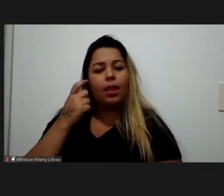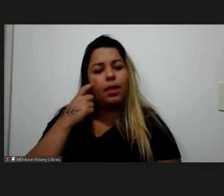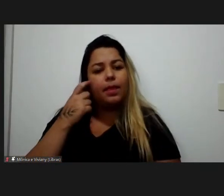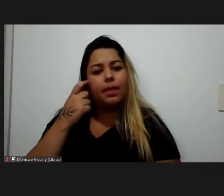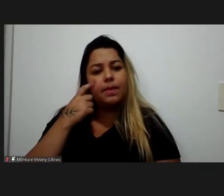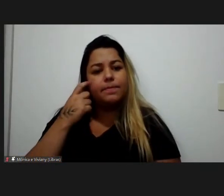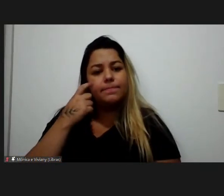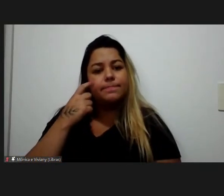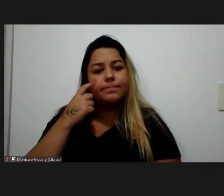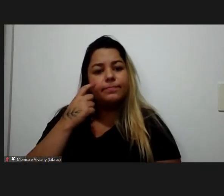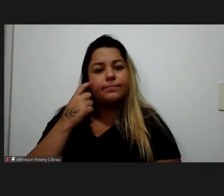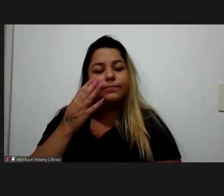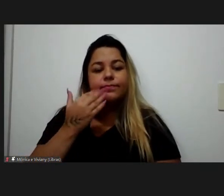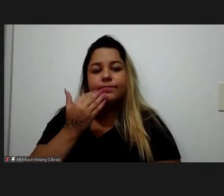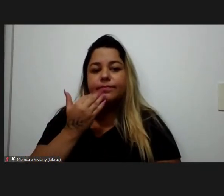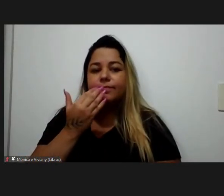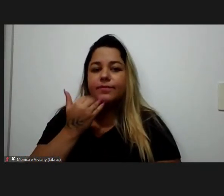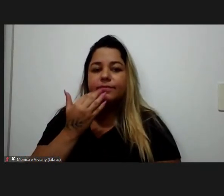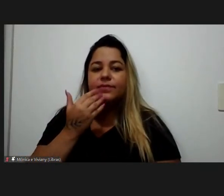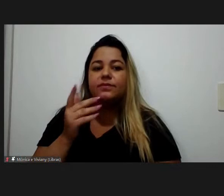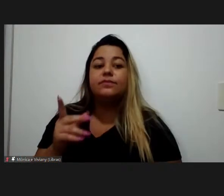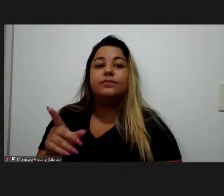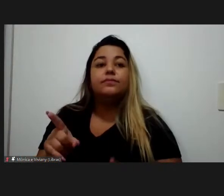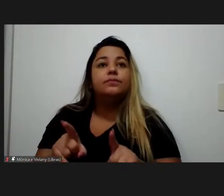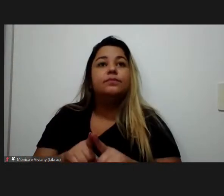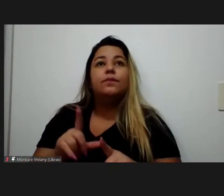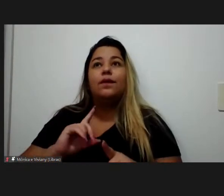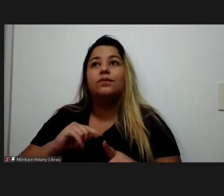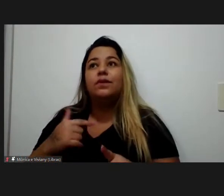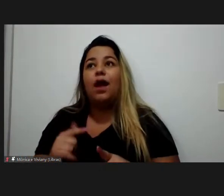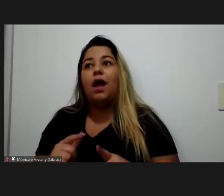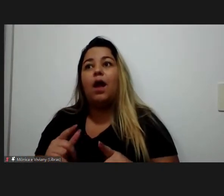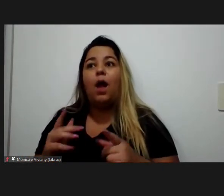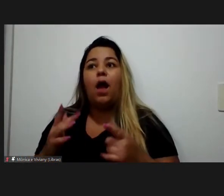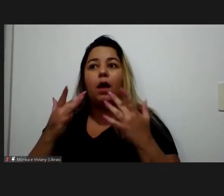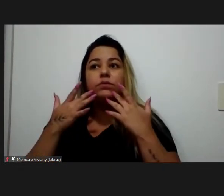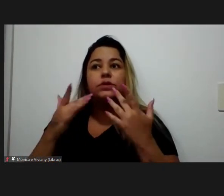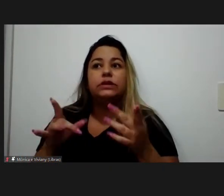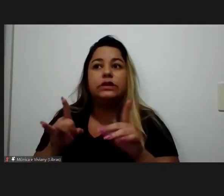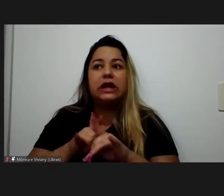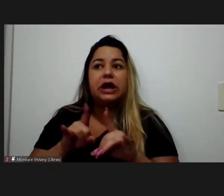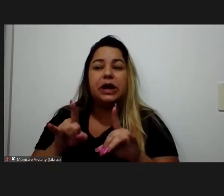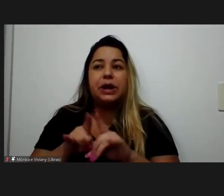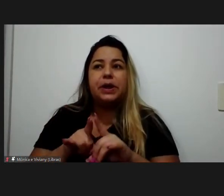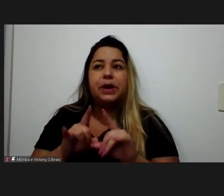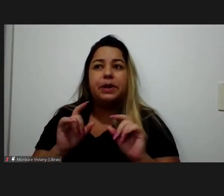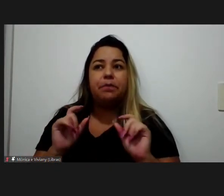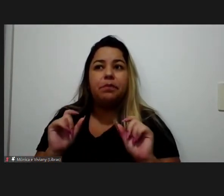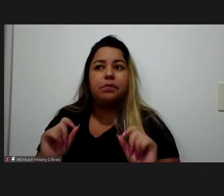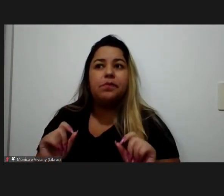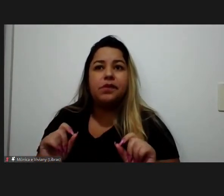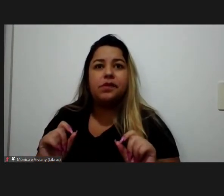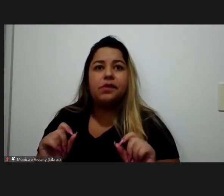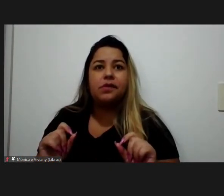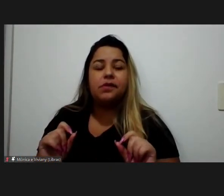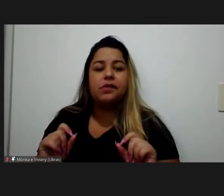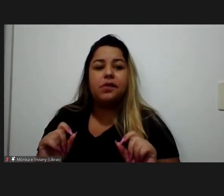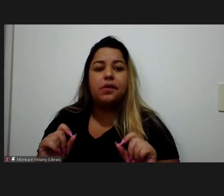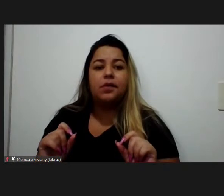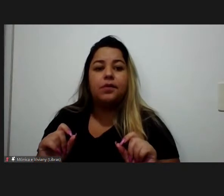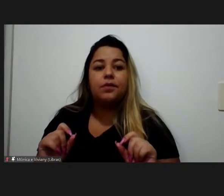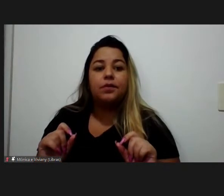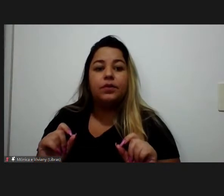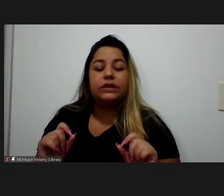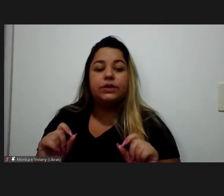change, we observe that the indicators are not showing in the